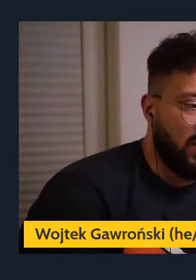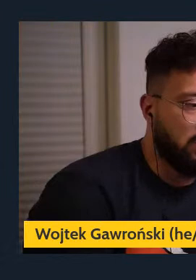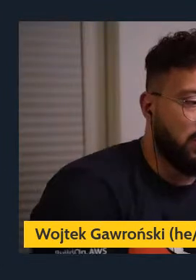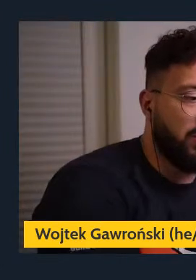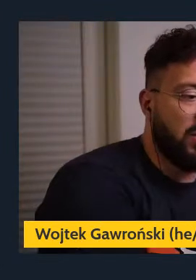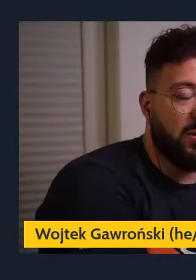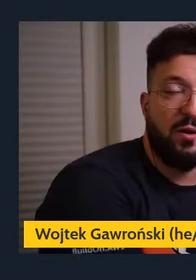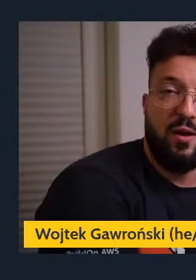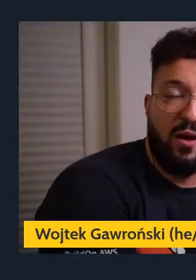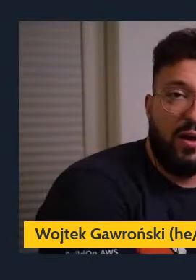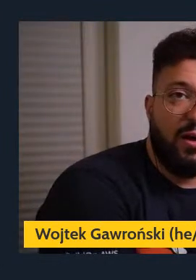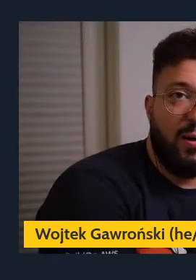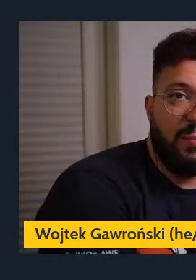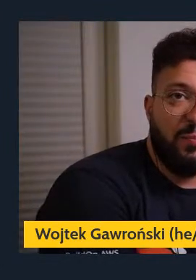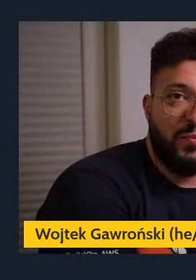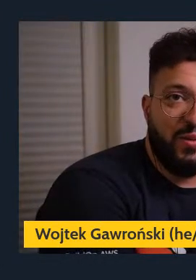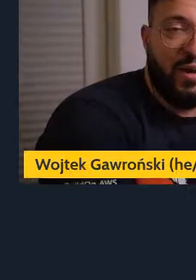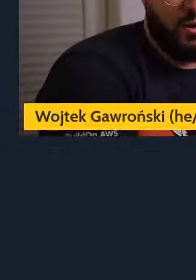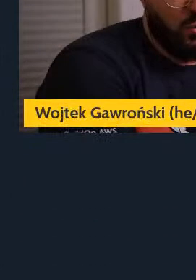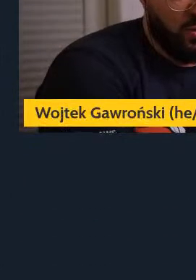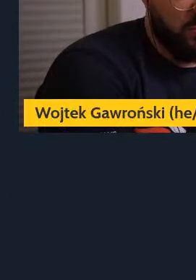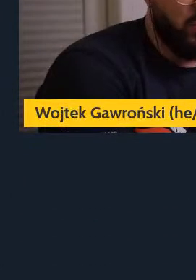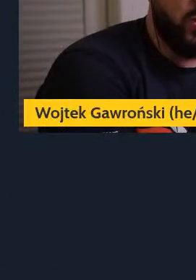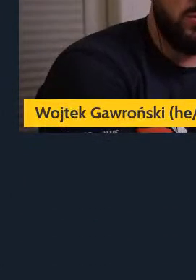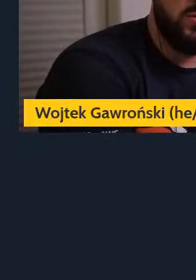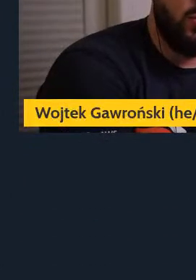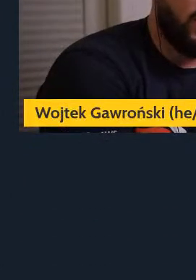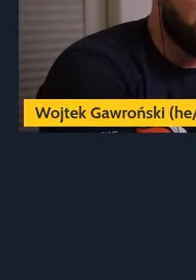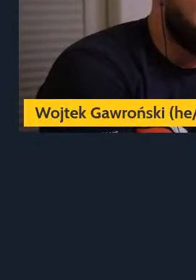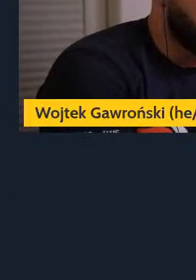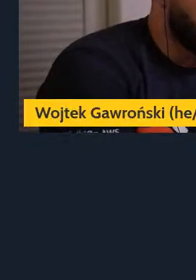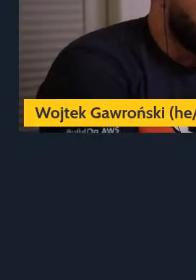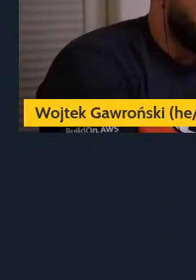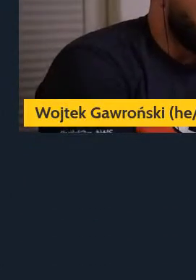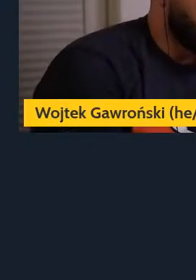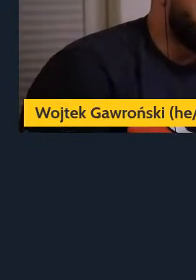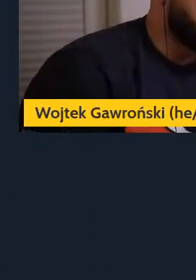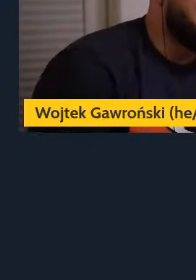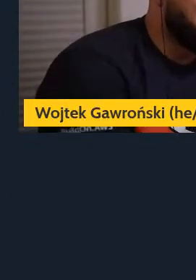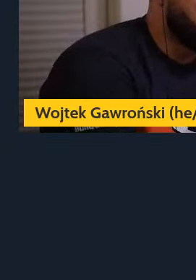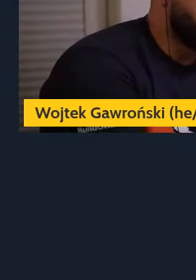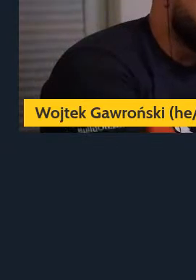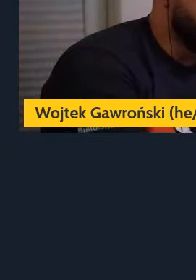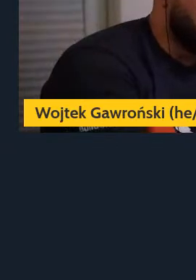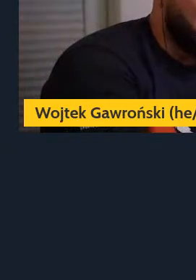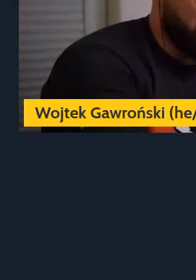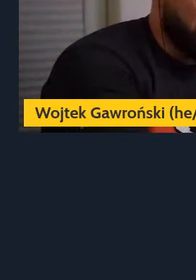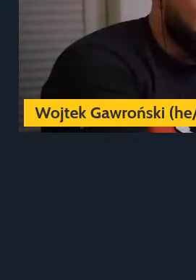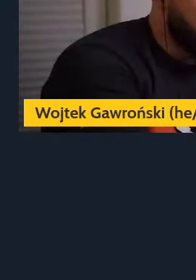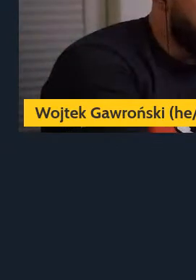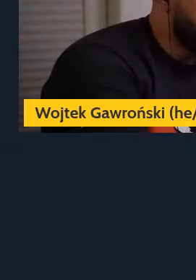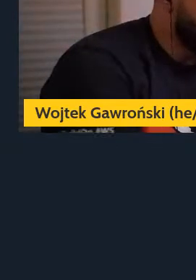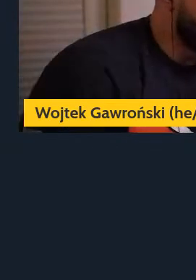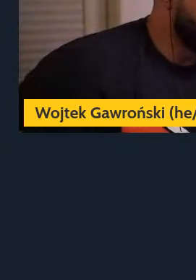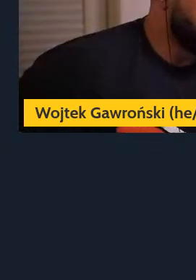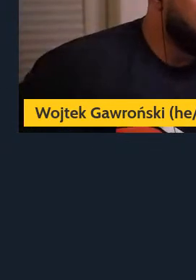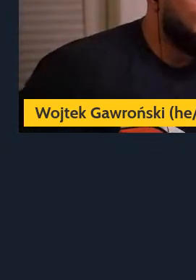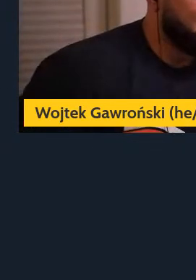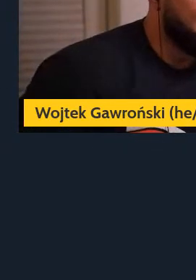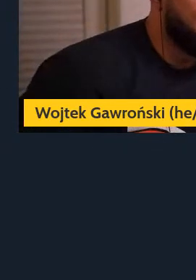your name, Jabril. I hope I pronounced it correctly. Are you with us?